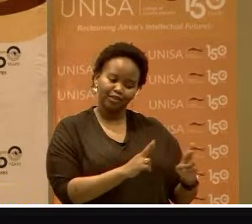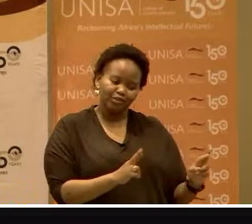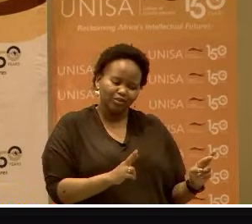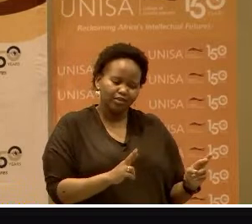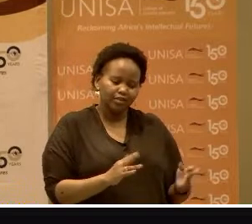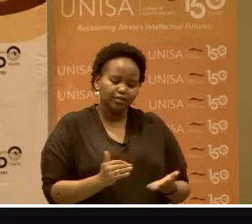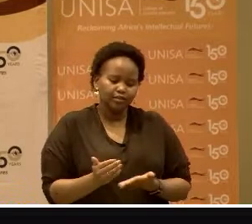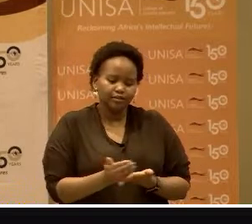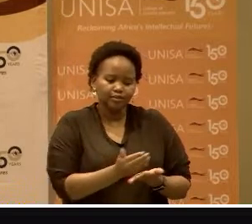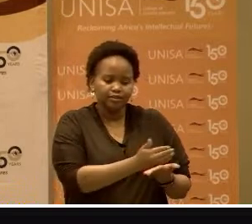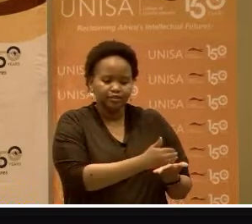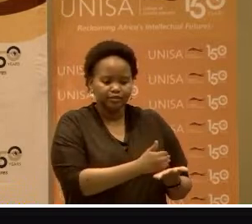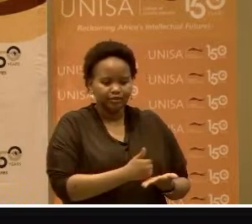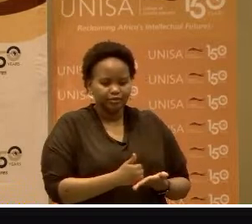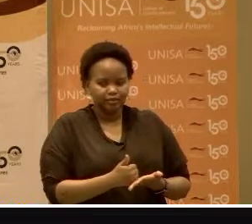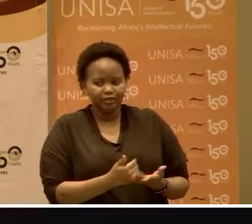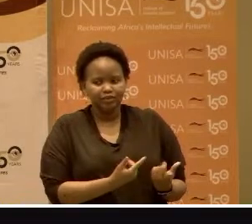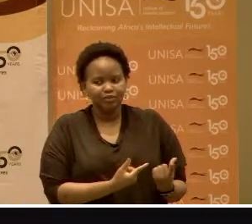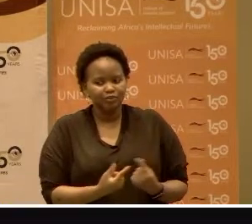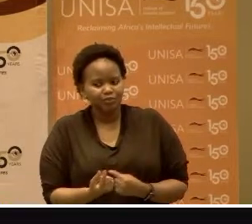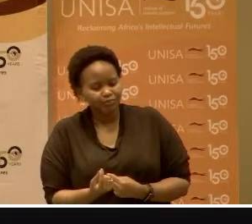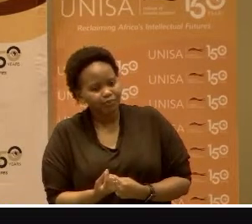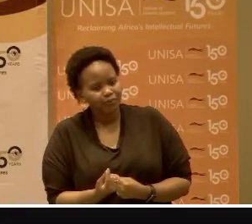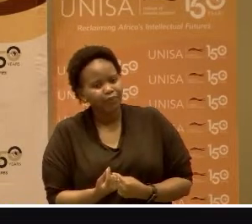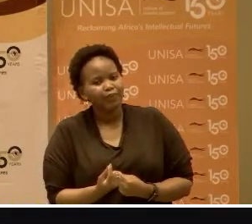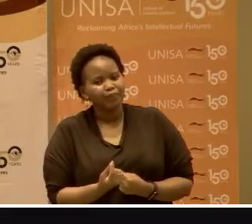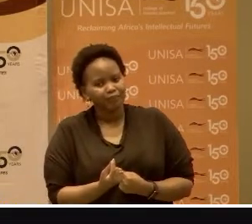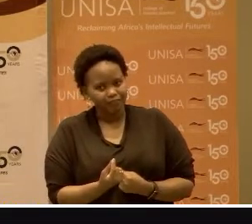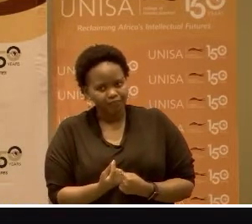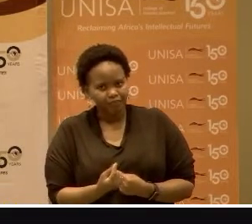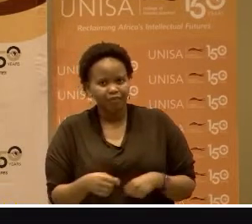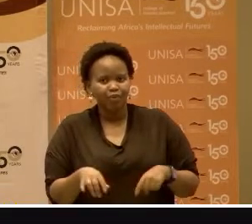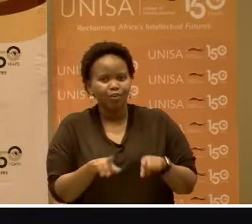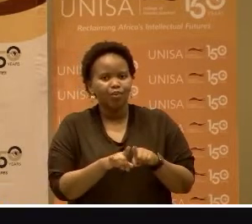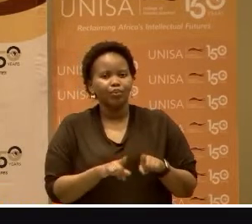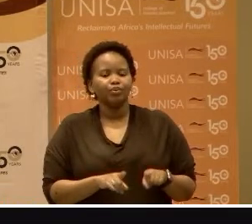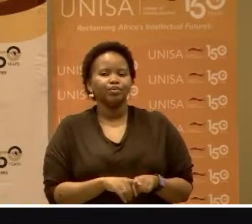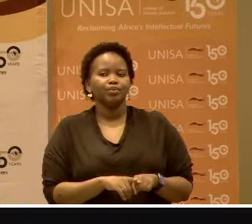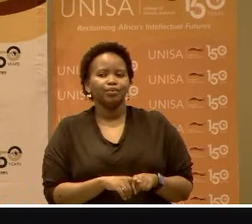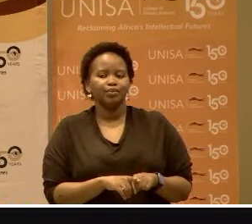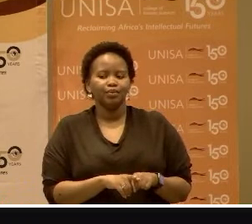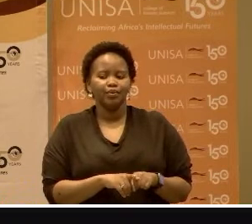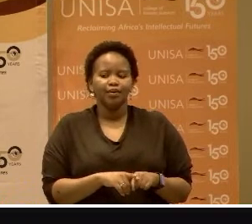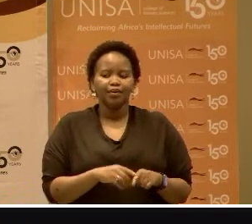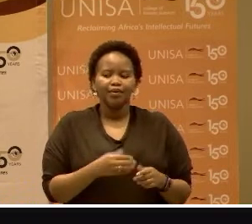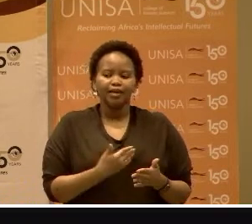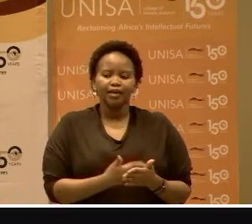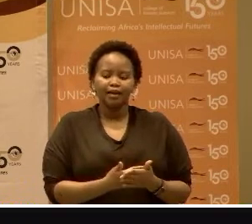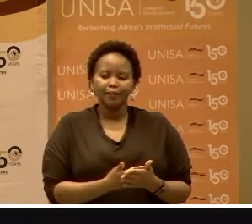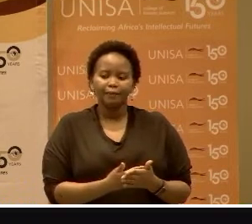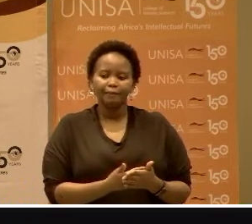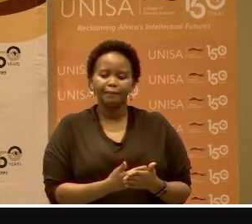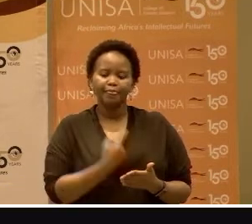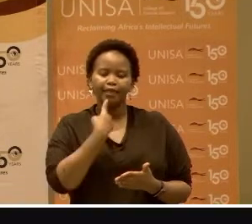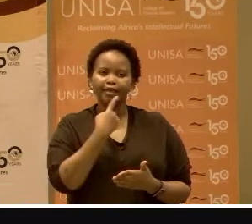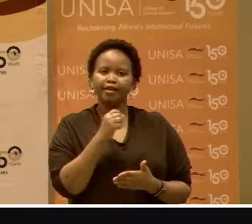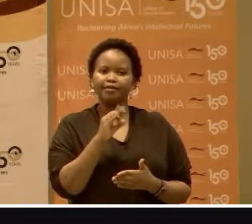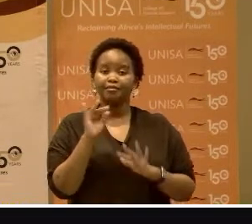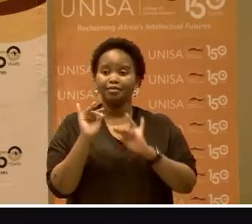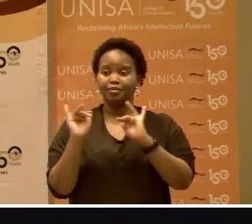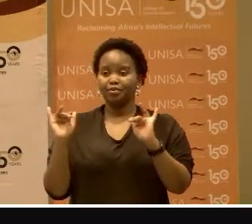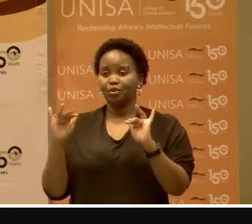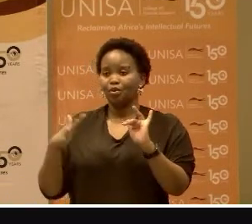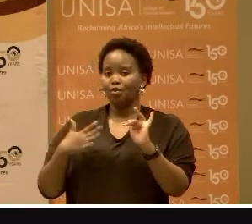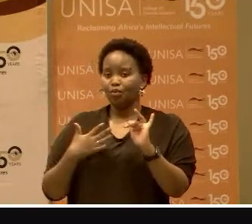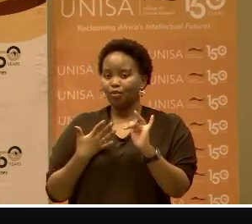archival material, and other library materials. Then organize them for easy retrieval. For people to come around and read,